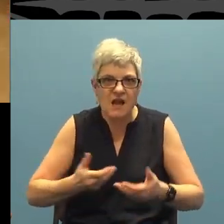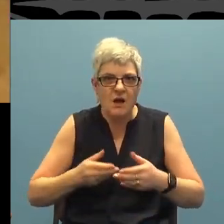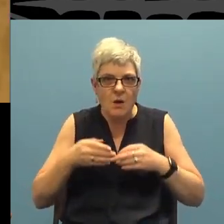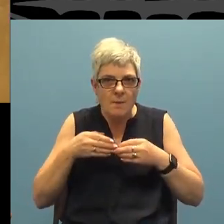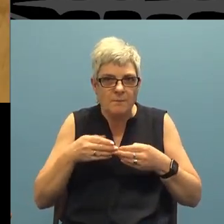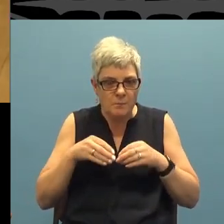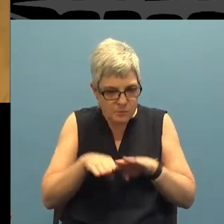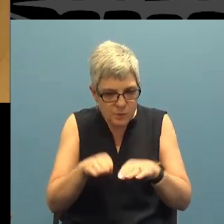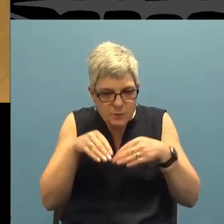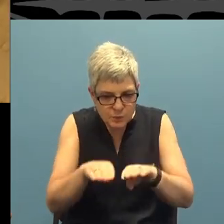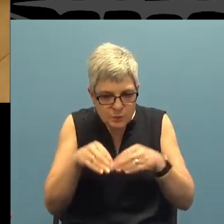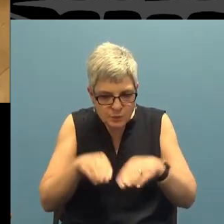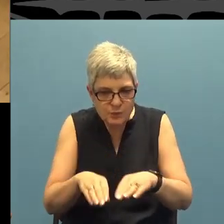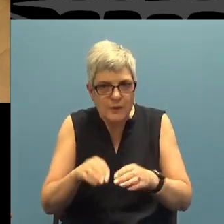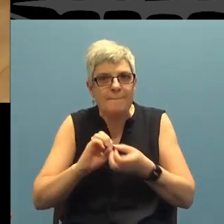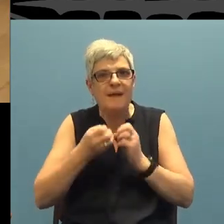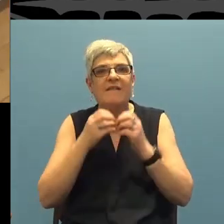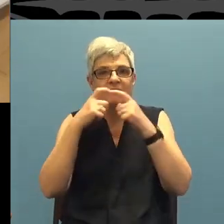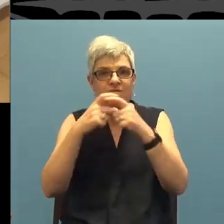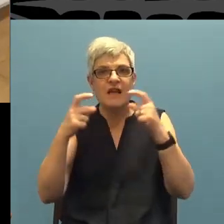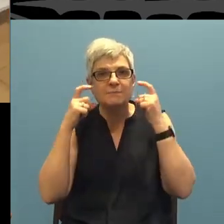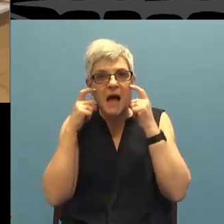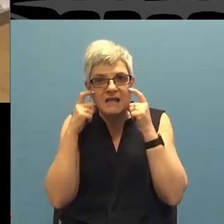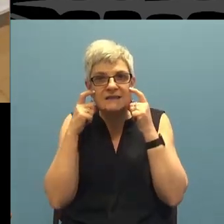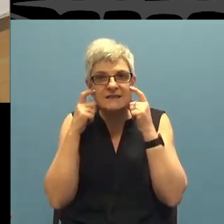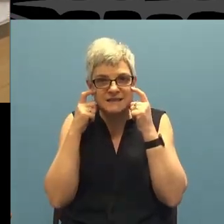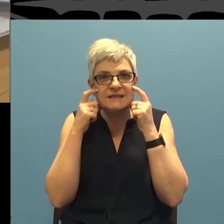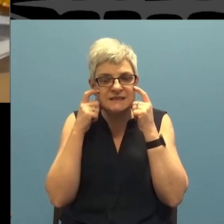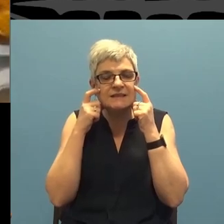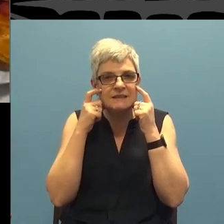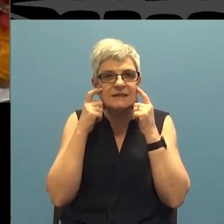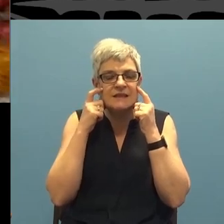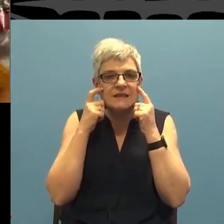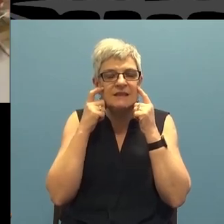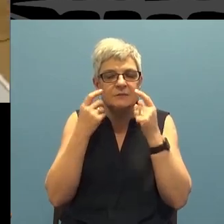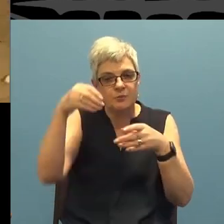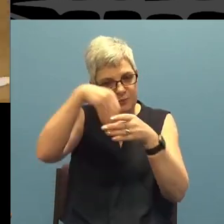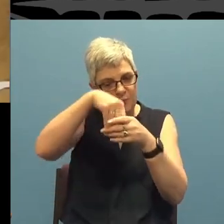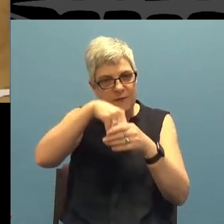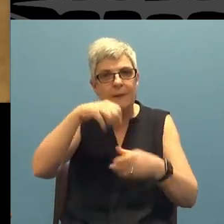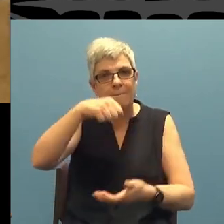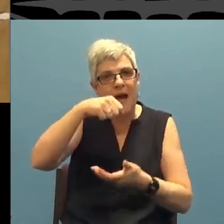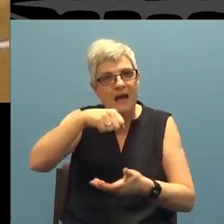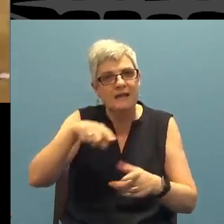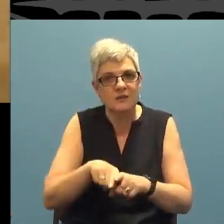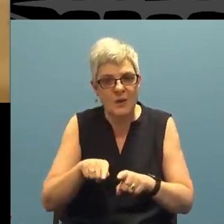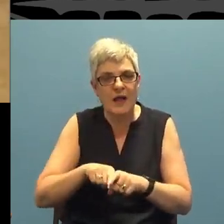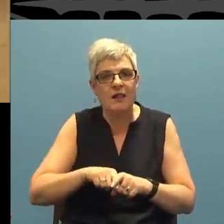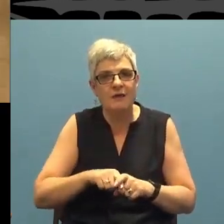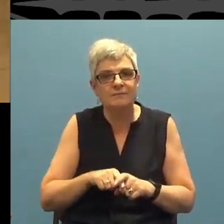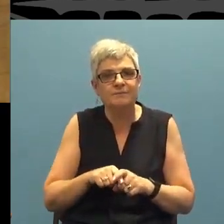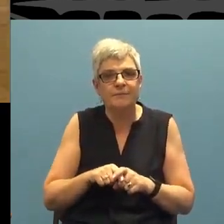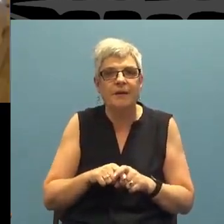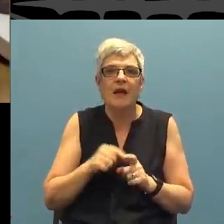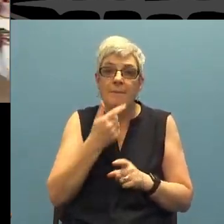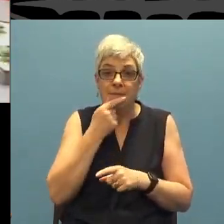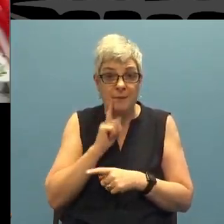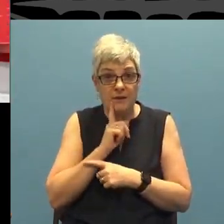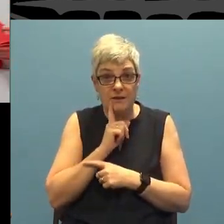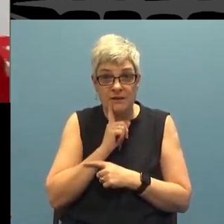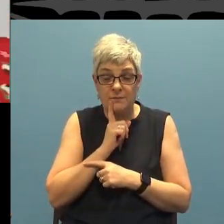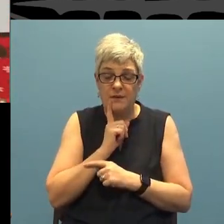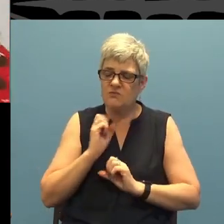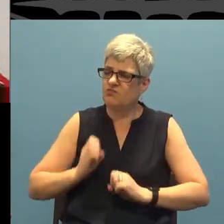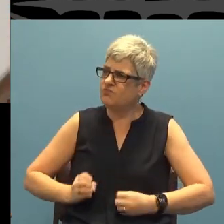away making face masks, festive face masks to put in the bags. And people have been just